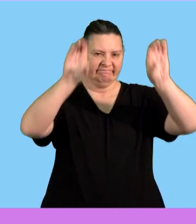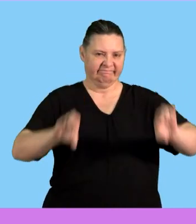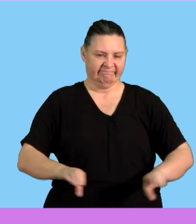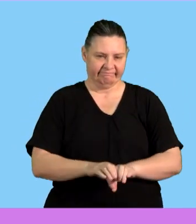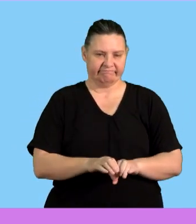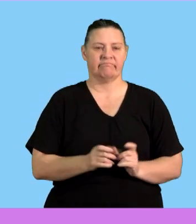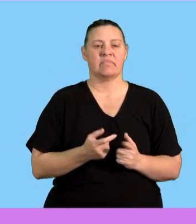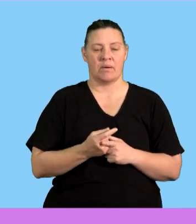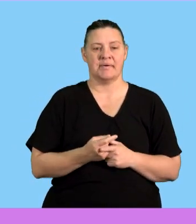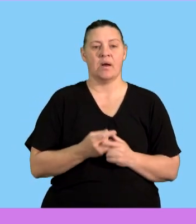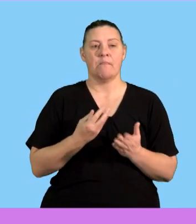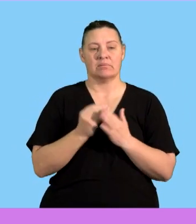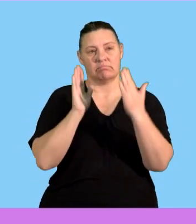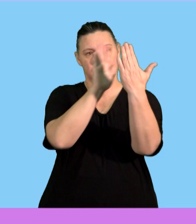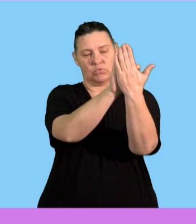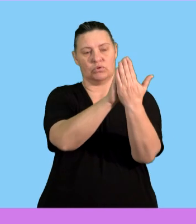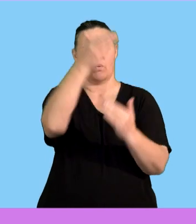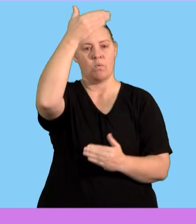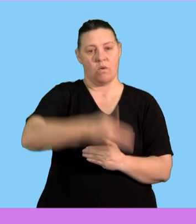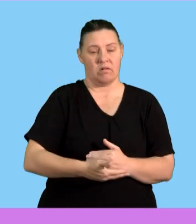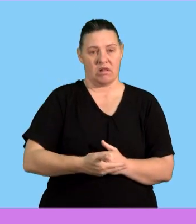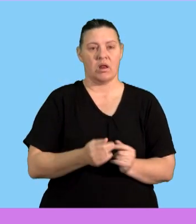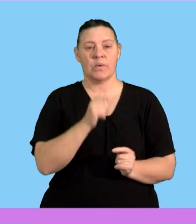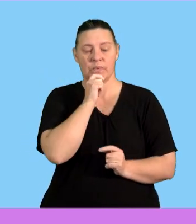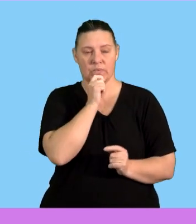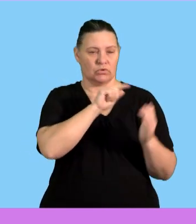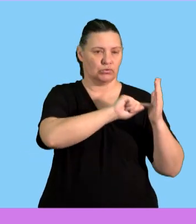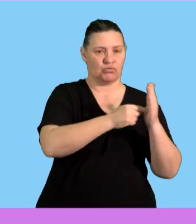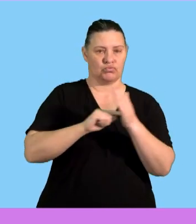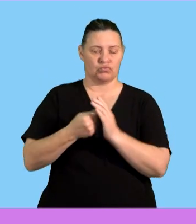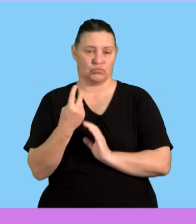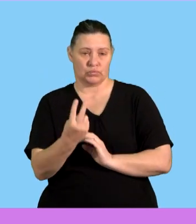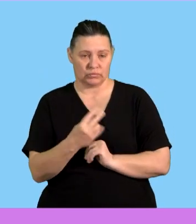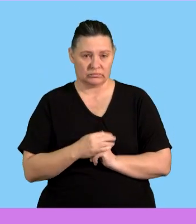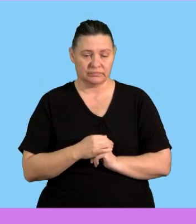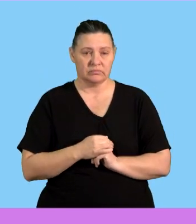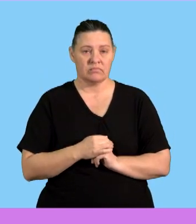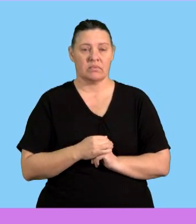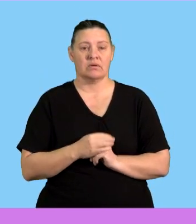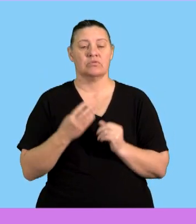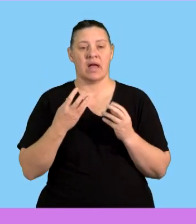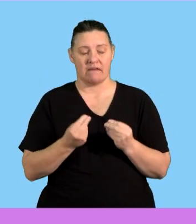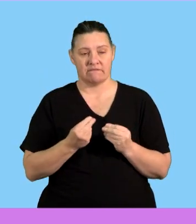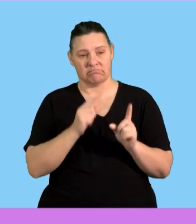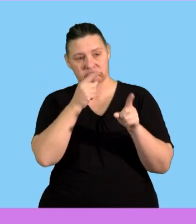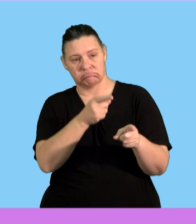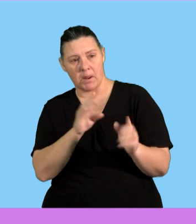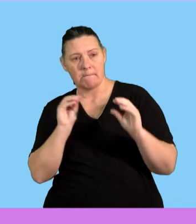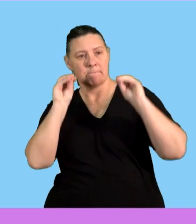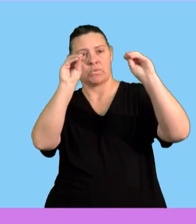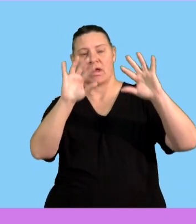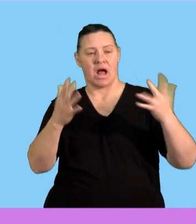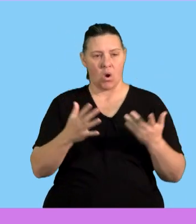a room. She wants to mount the mirror on the wall using 2 screws. She received the following